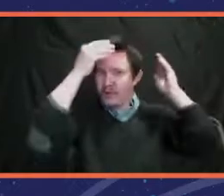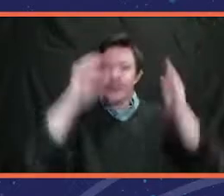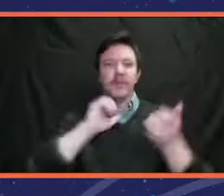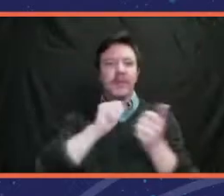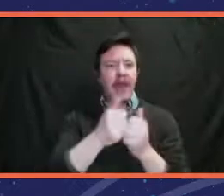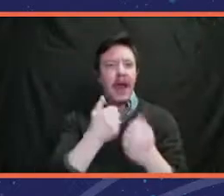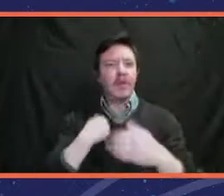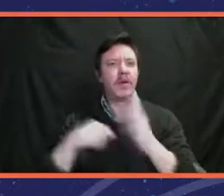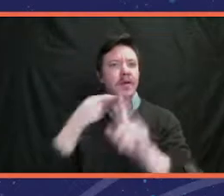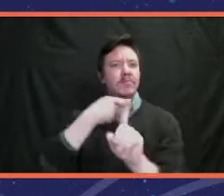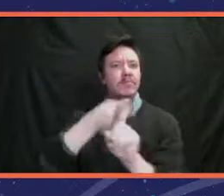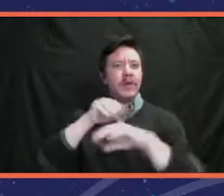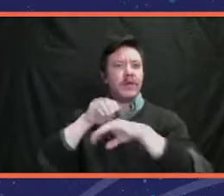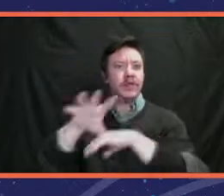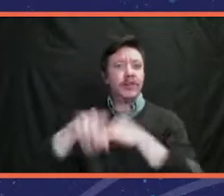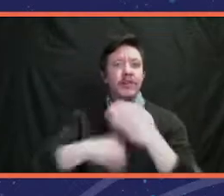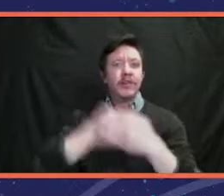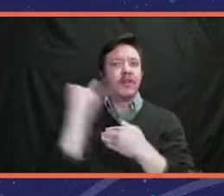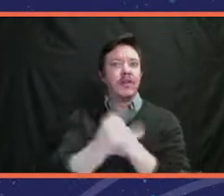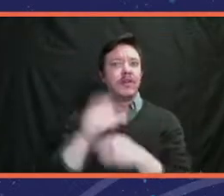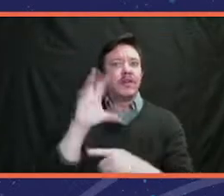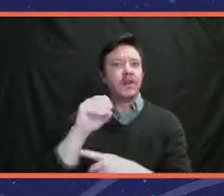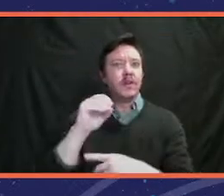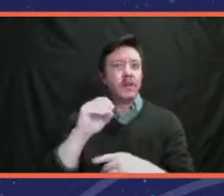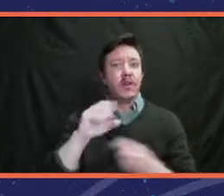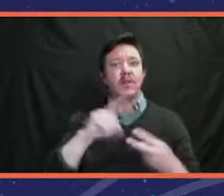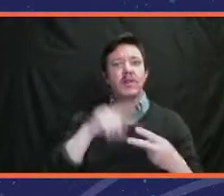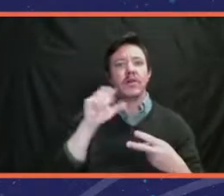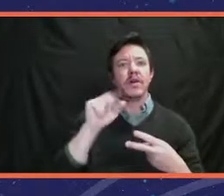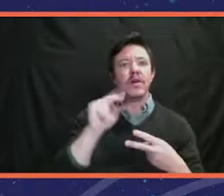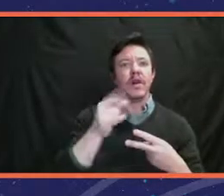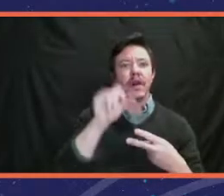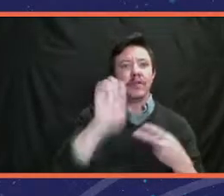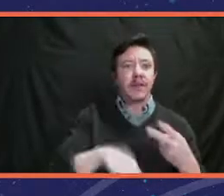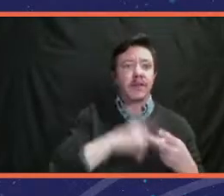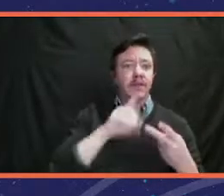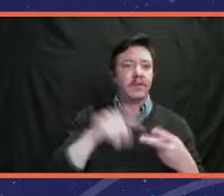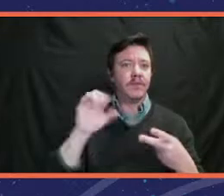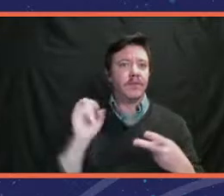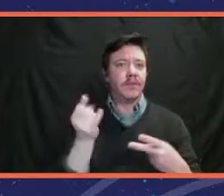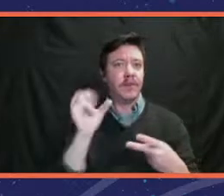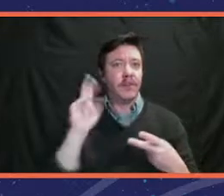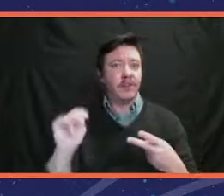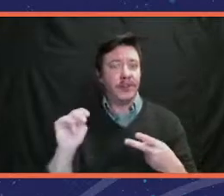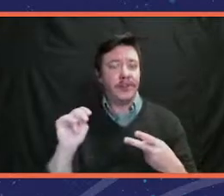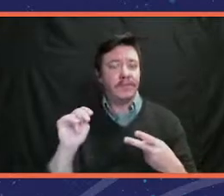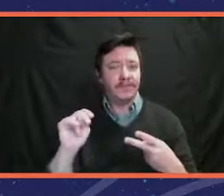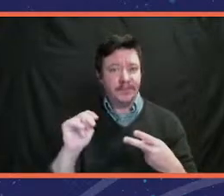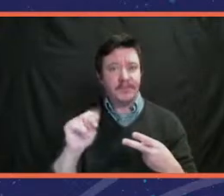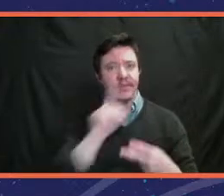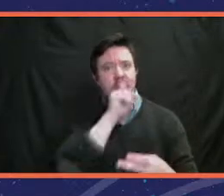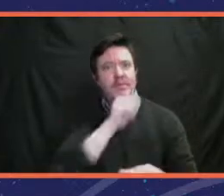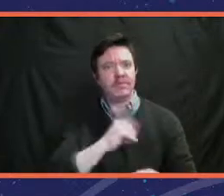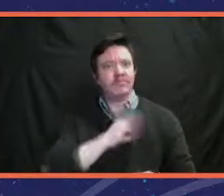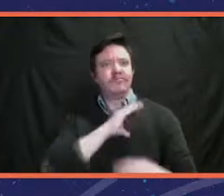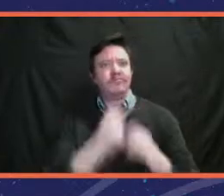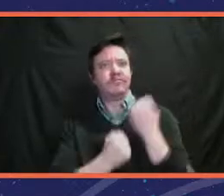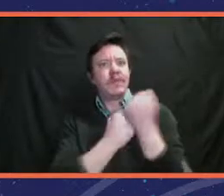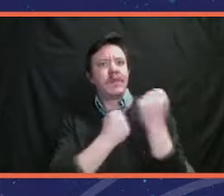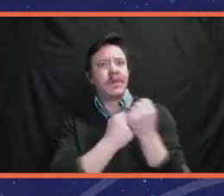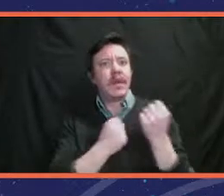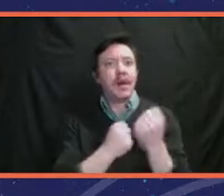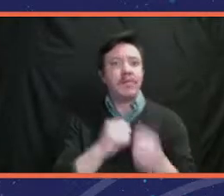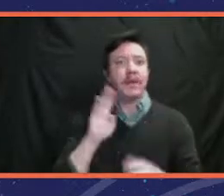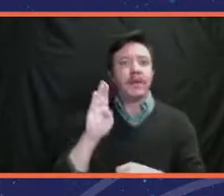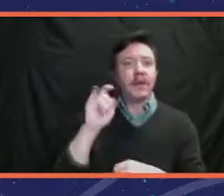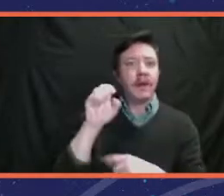This project is co-created by Angelique Kalani Axelrod and Shelton Torbert Jr. and uplifts artists of color and queer artists who live in the